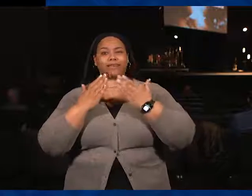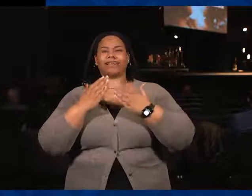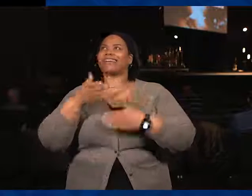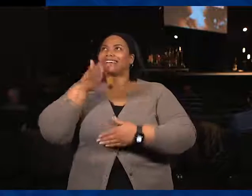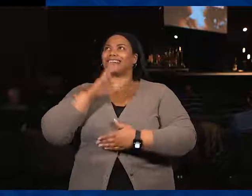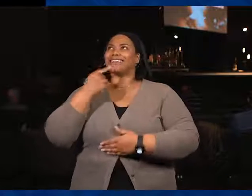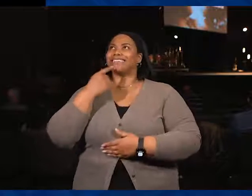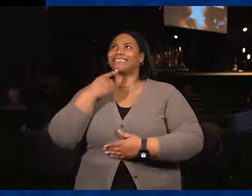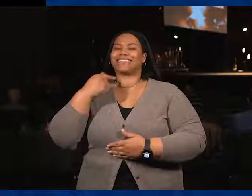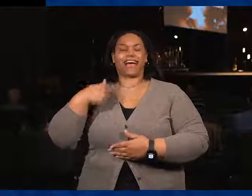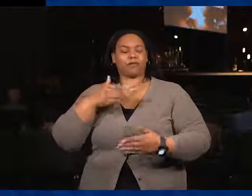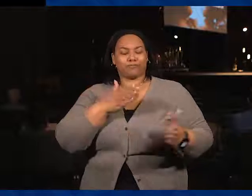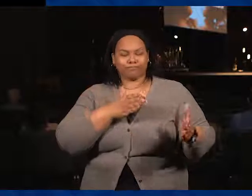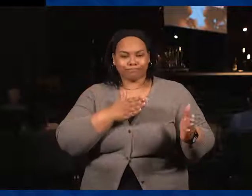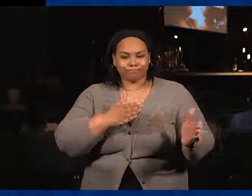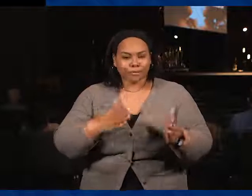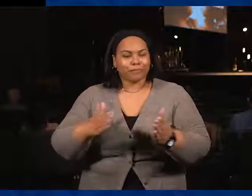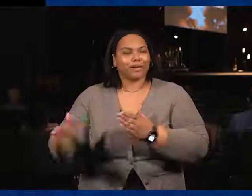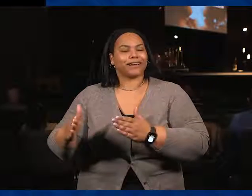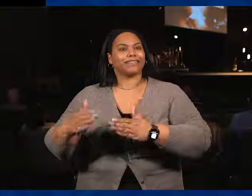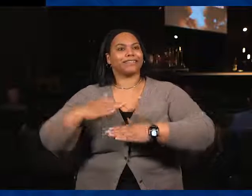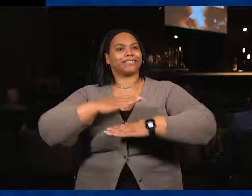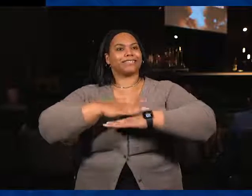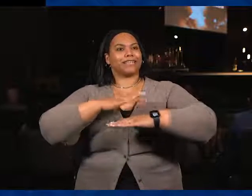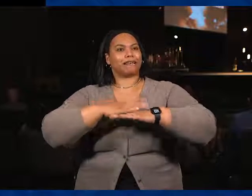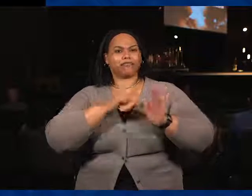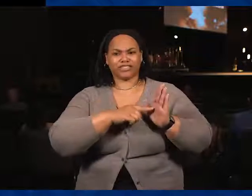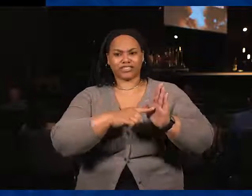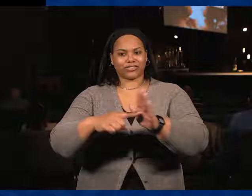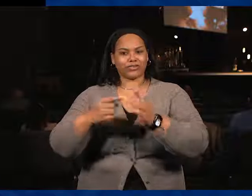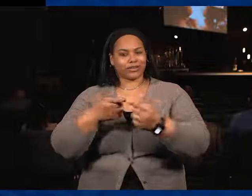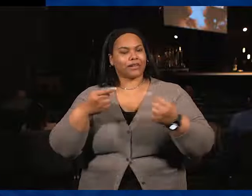of your enemies. There is a word.